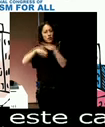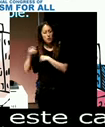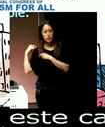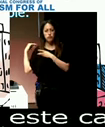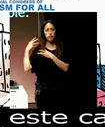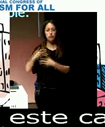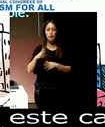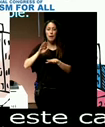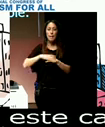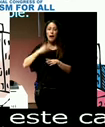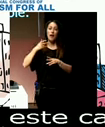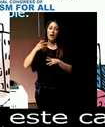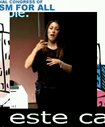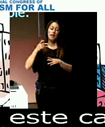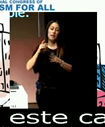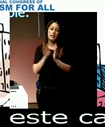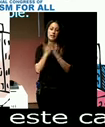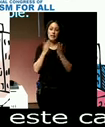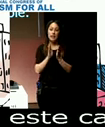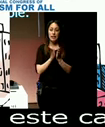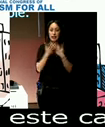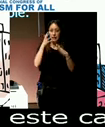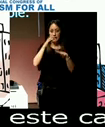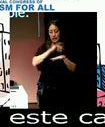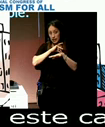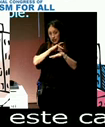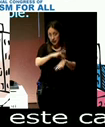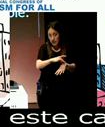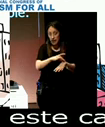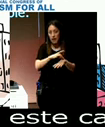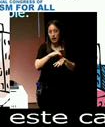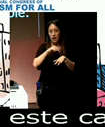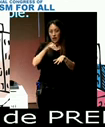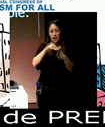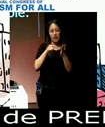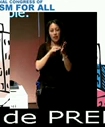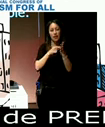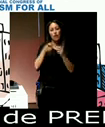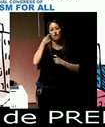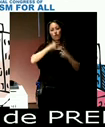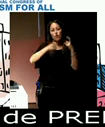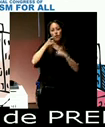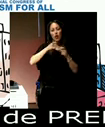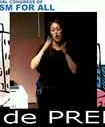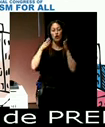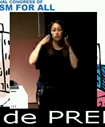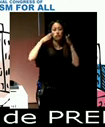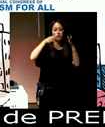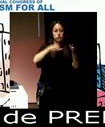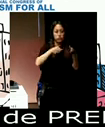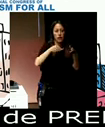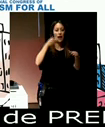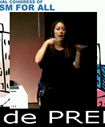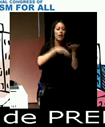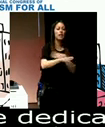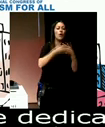in accessible tourism, developing some guides with information about